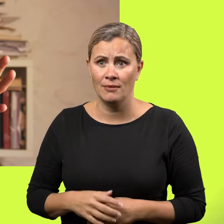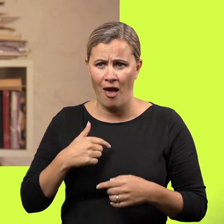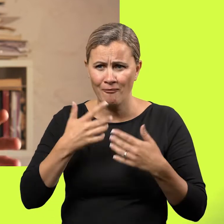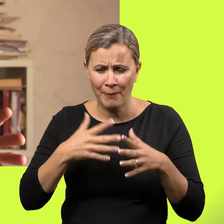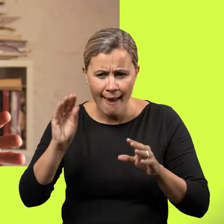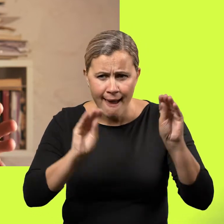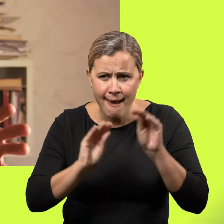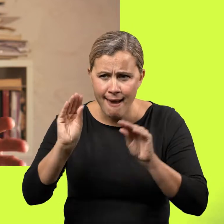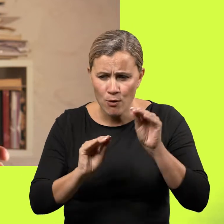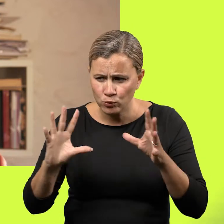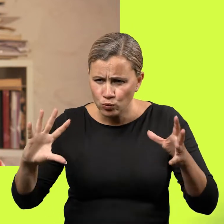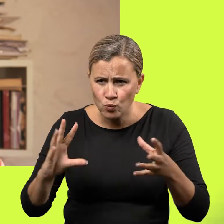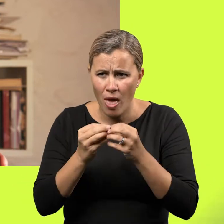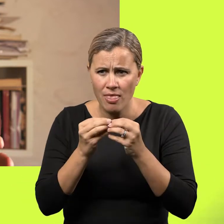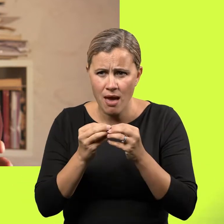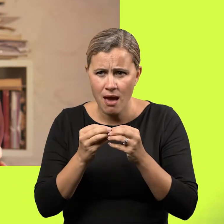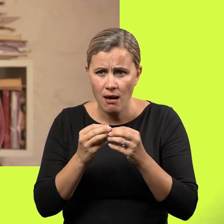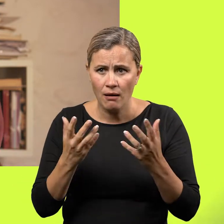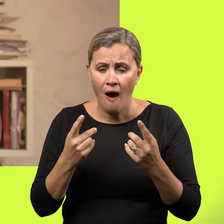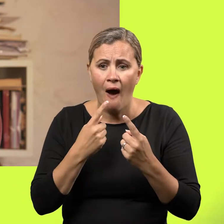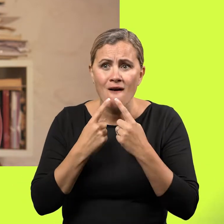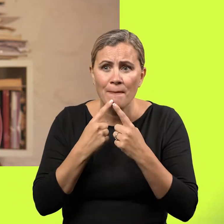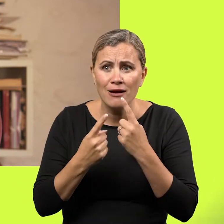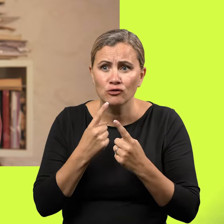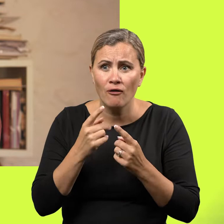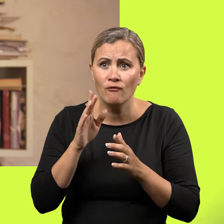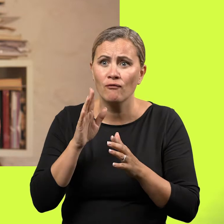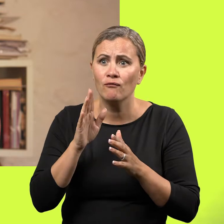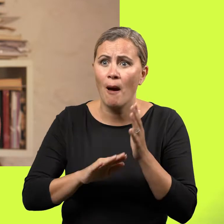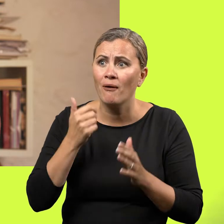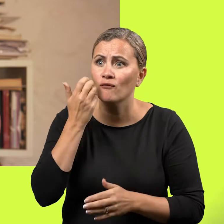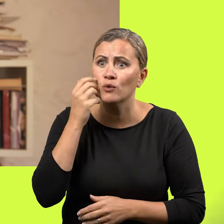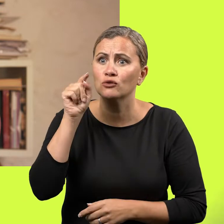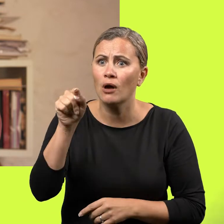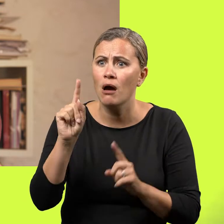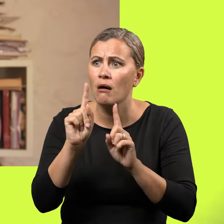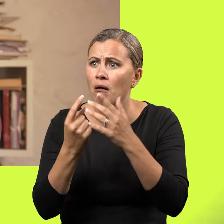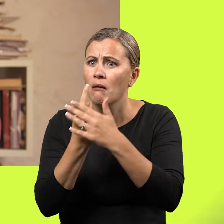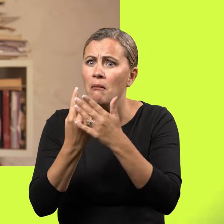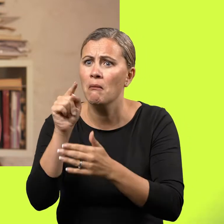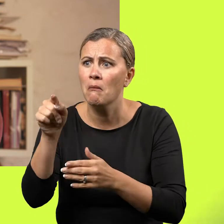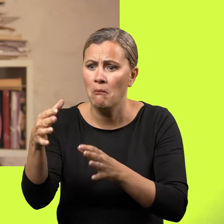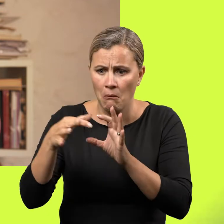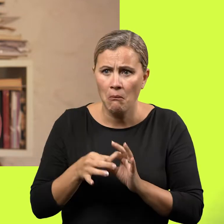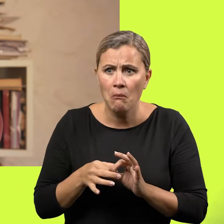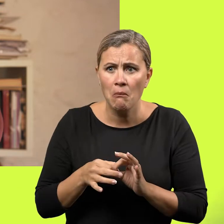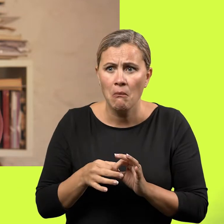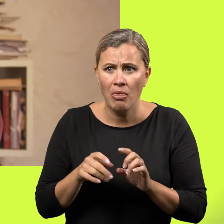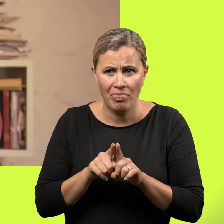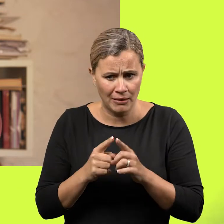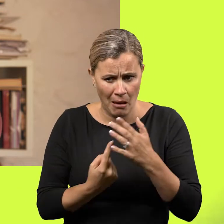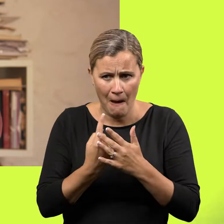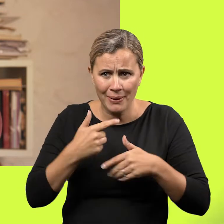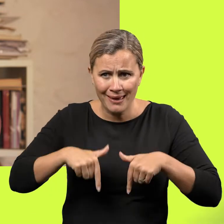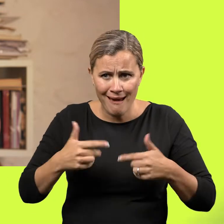been piecing it together, the information coming through about the future, about the